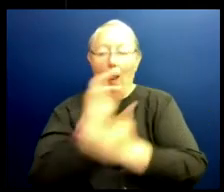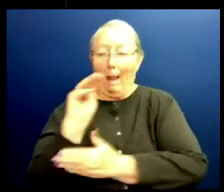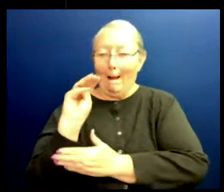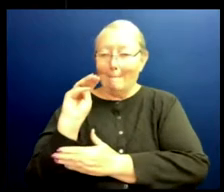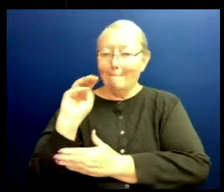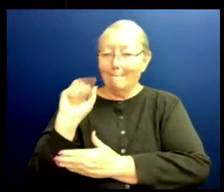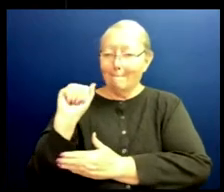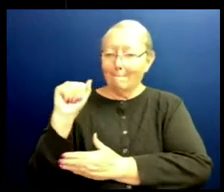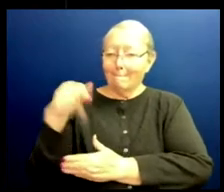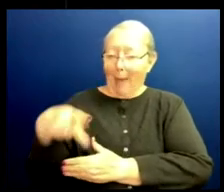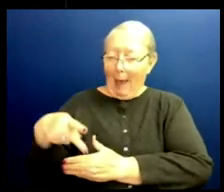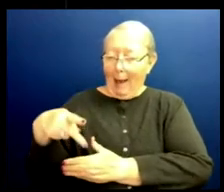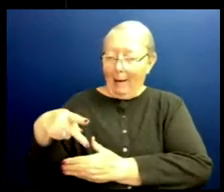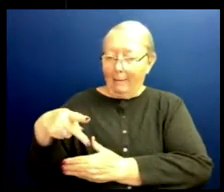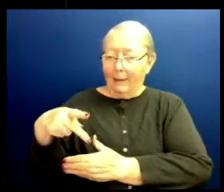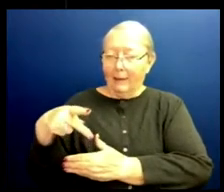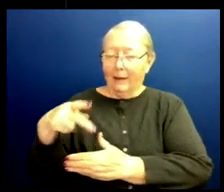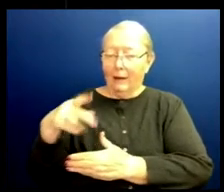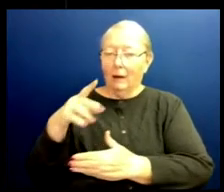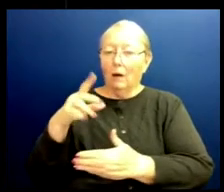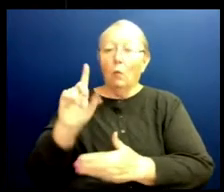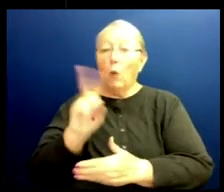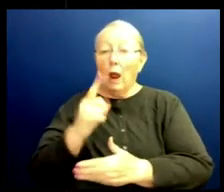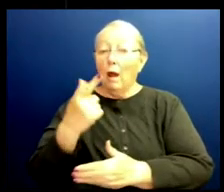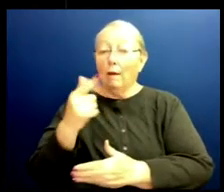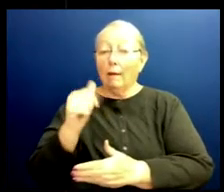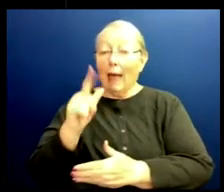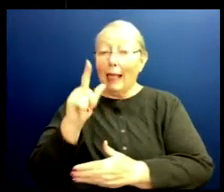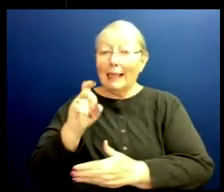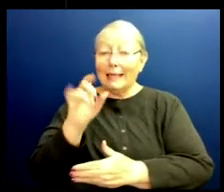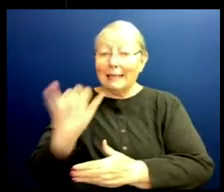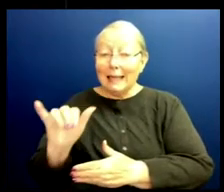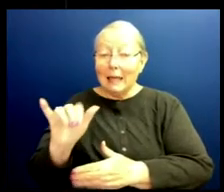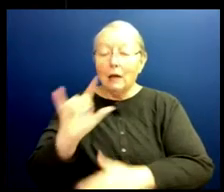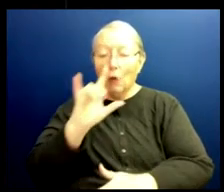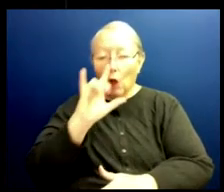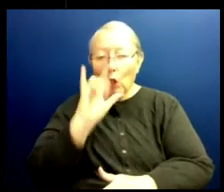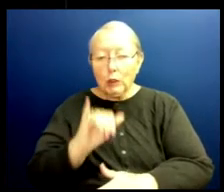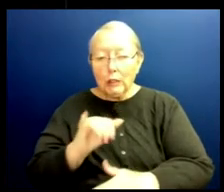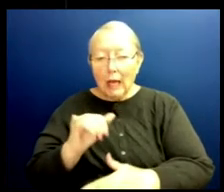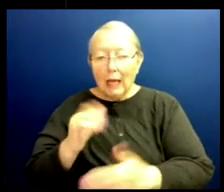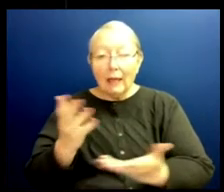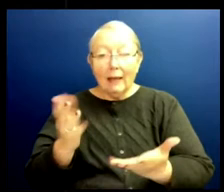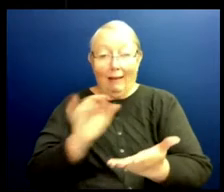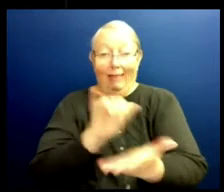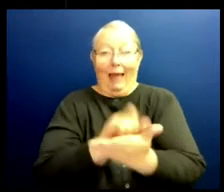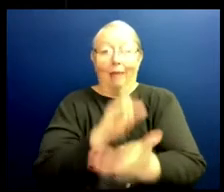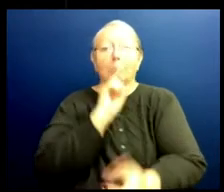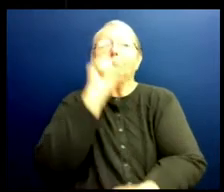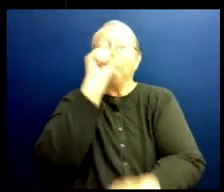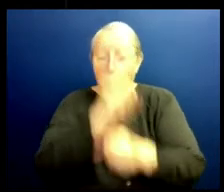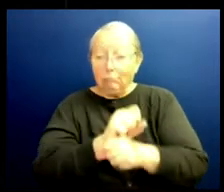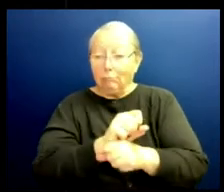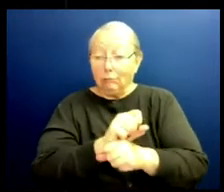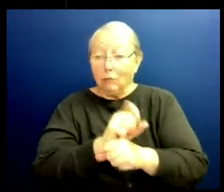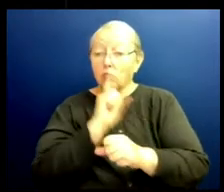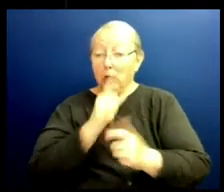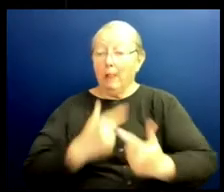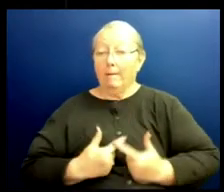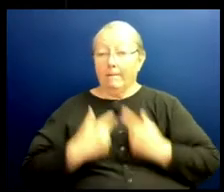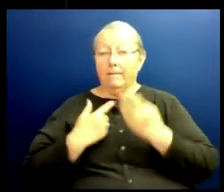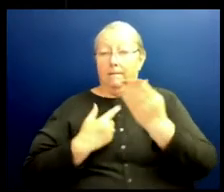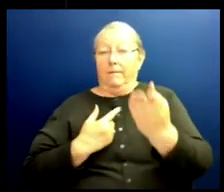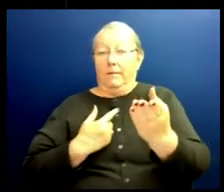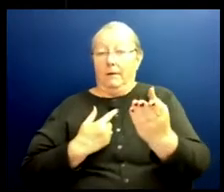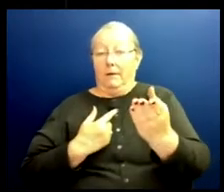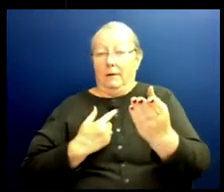galaxies are. And this actually is an actual distribution of galaxies around the Milky Way galaxy,